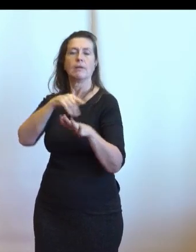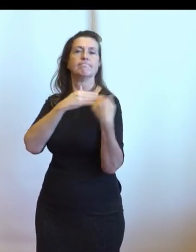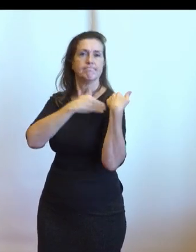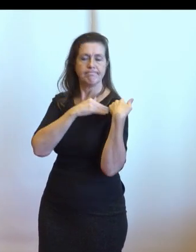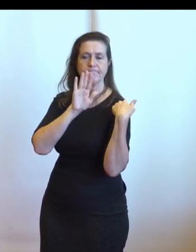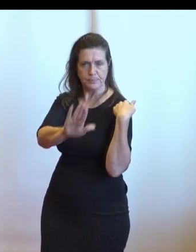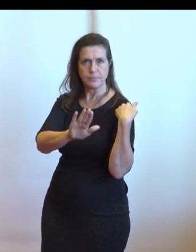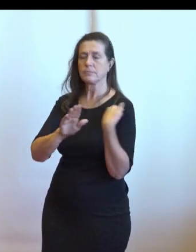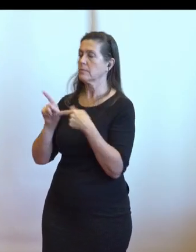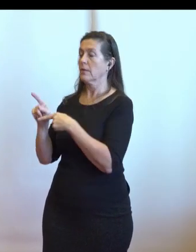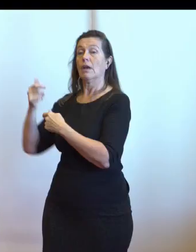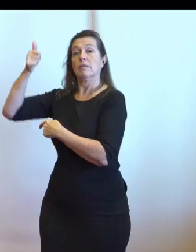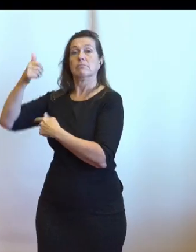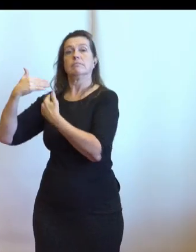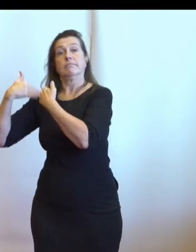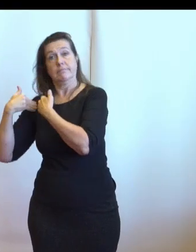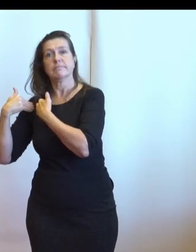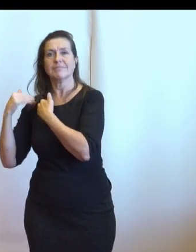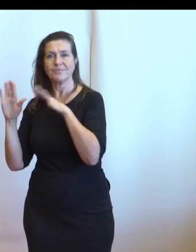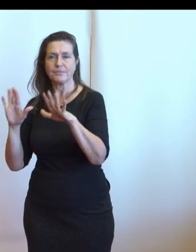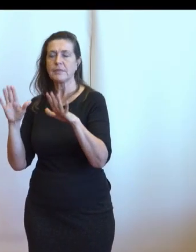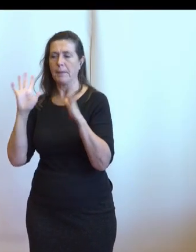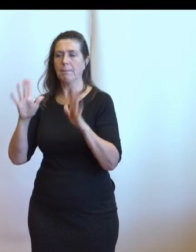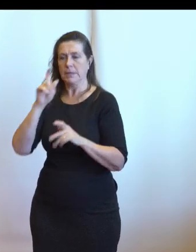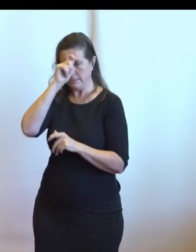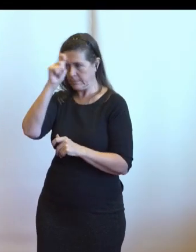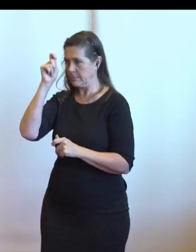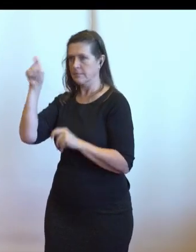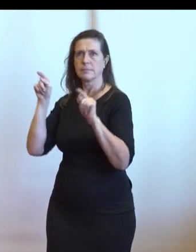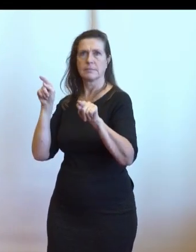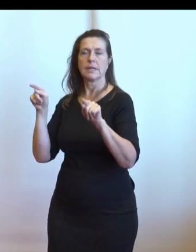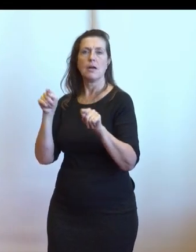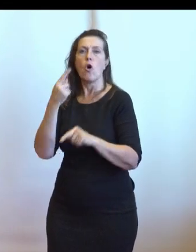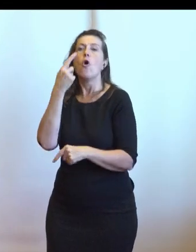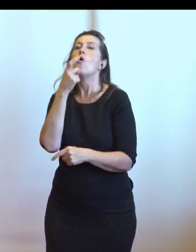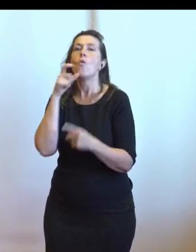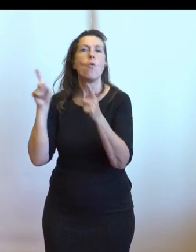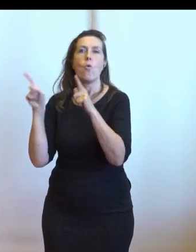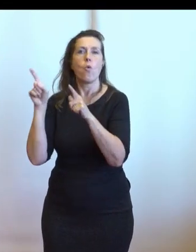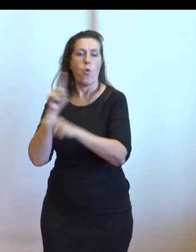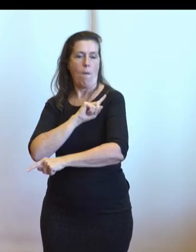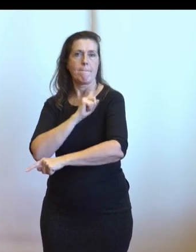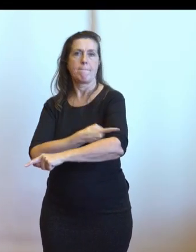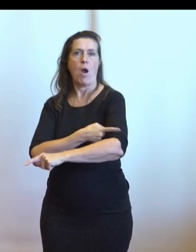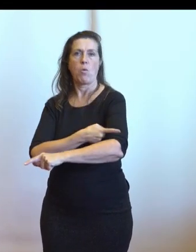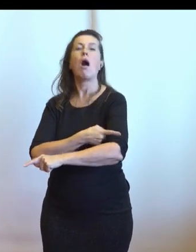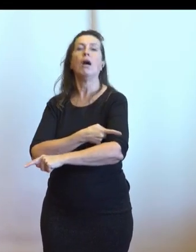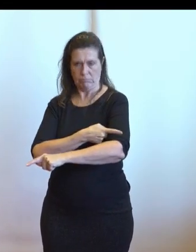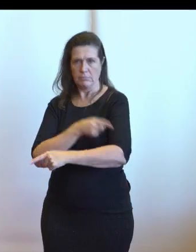and yeah. So I think it's about recognizing that who has the power to buy,